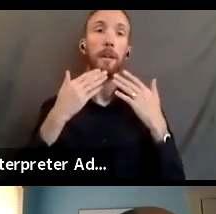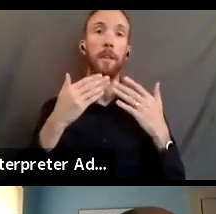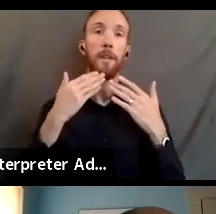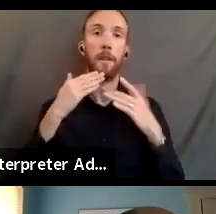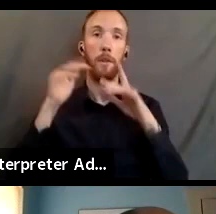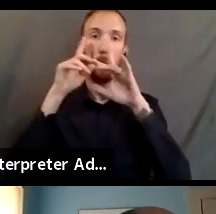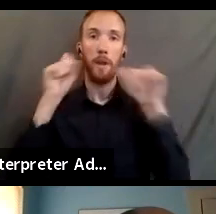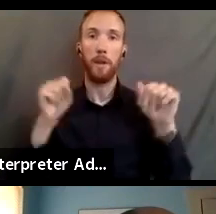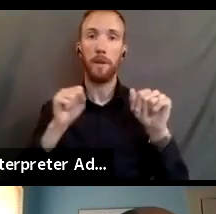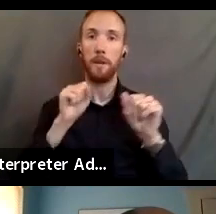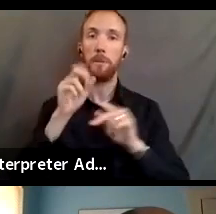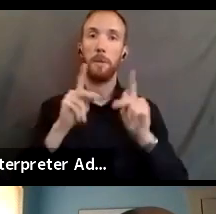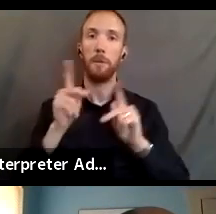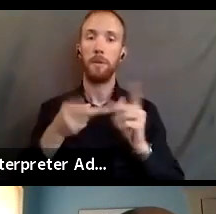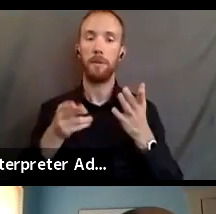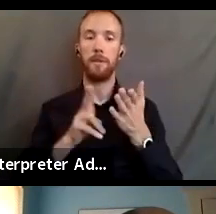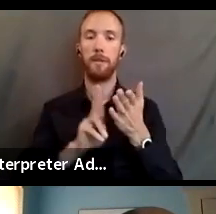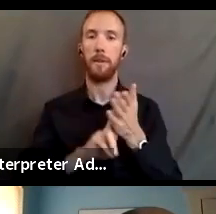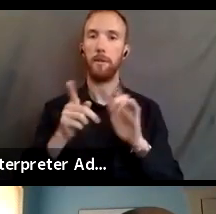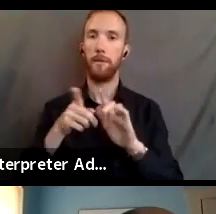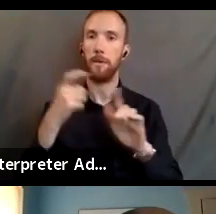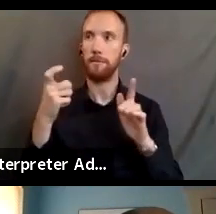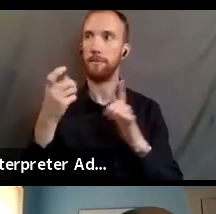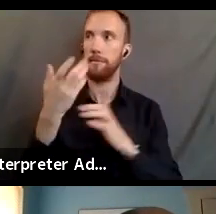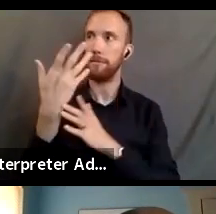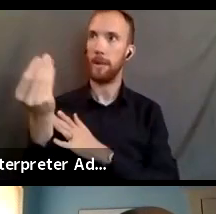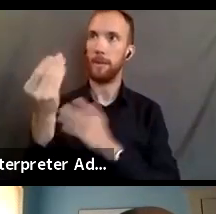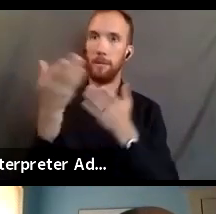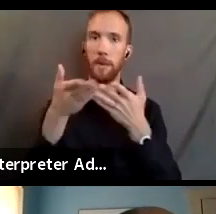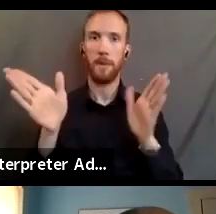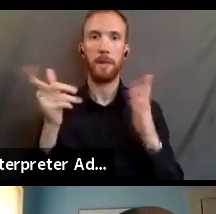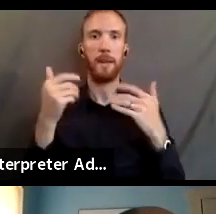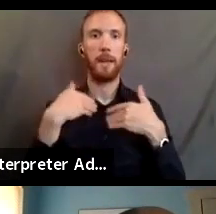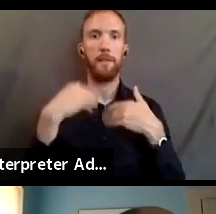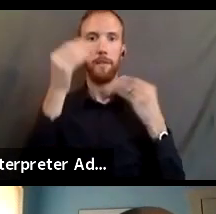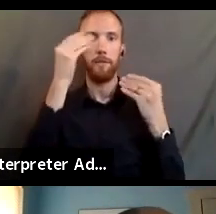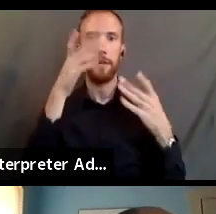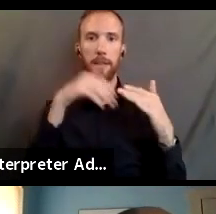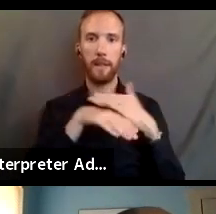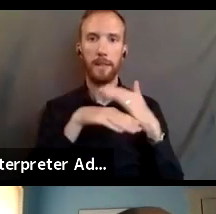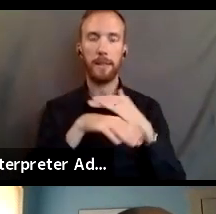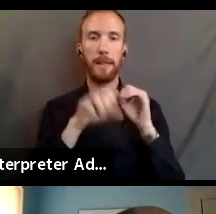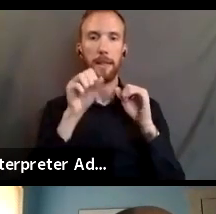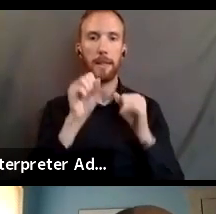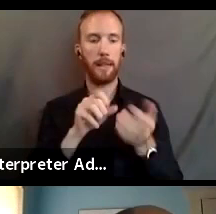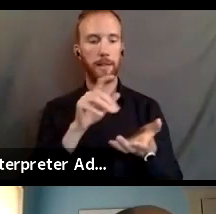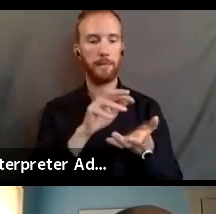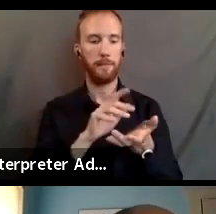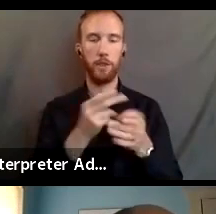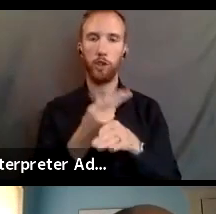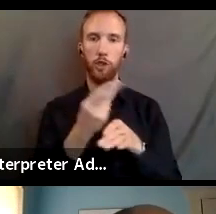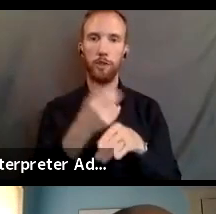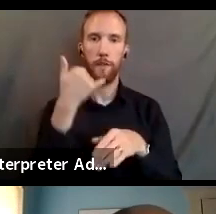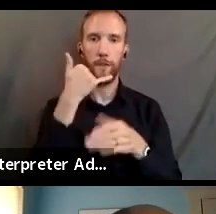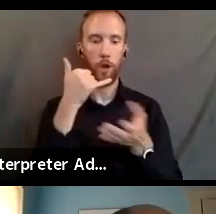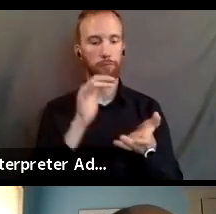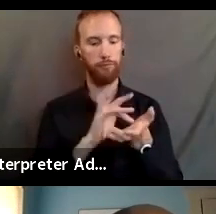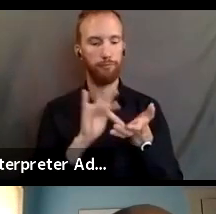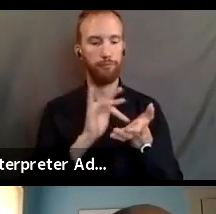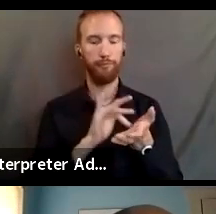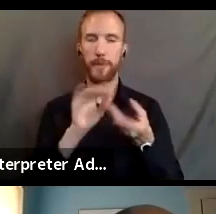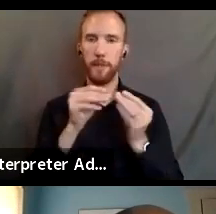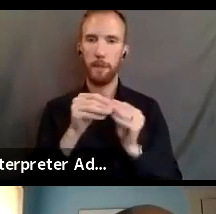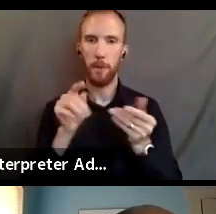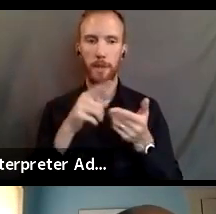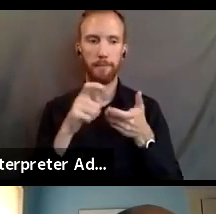who registered to speak were given information to access this meeting by dialing a number and using their phone we did this so that speakers